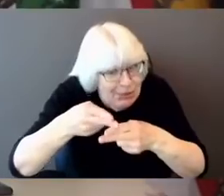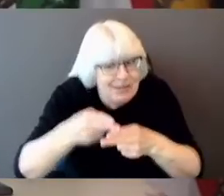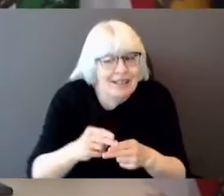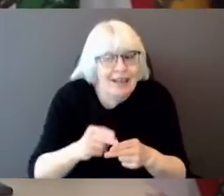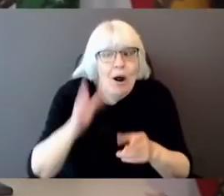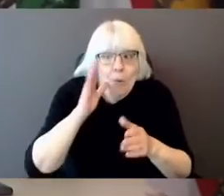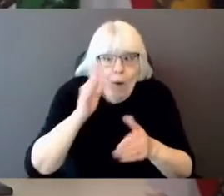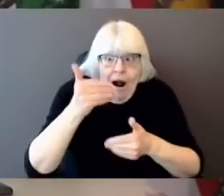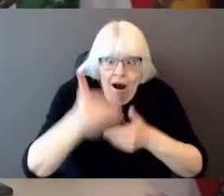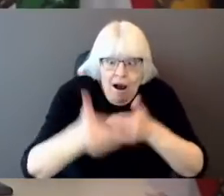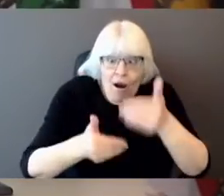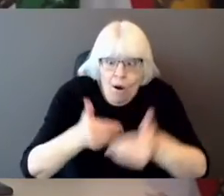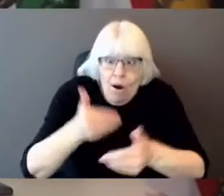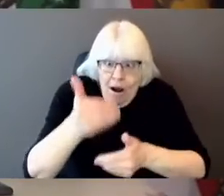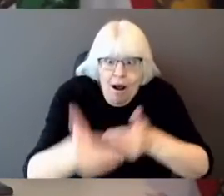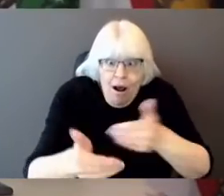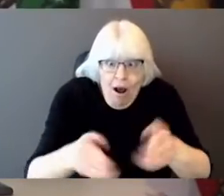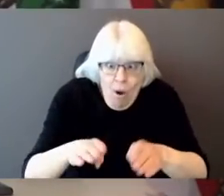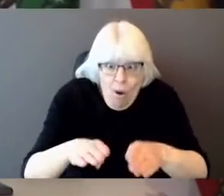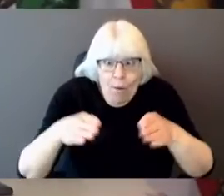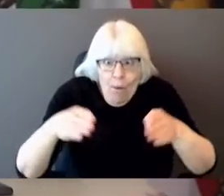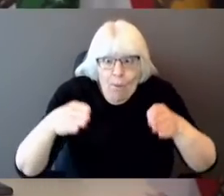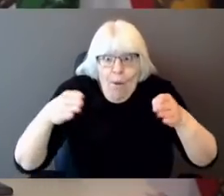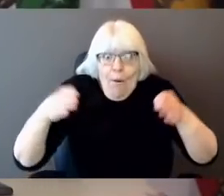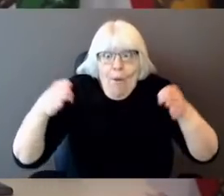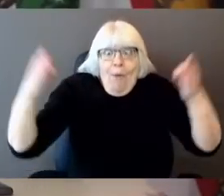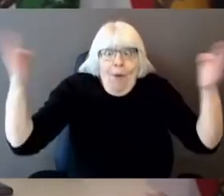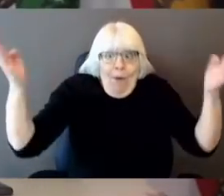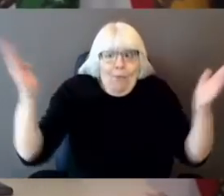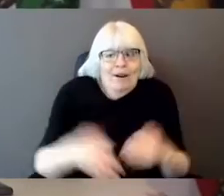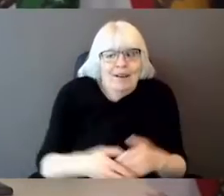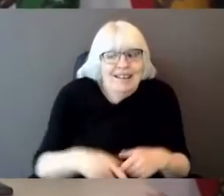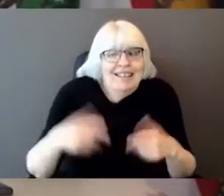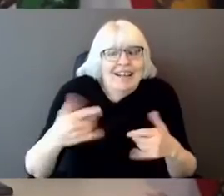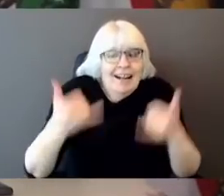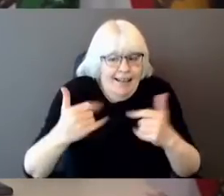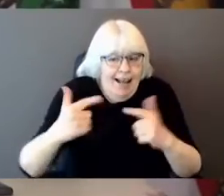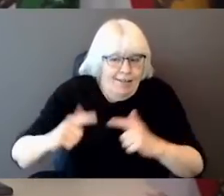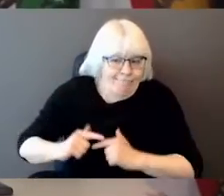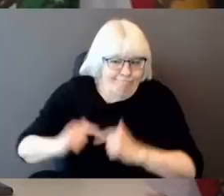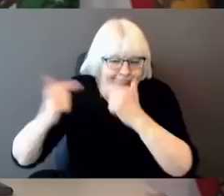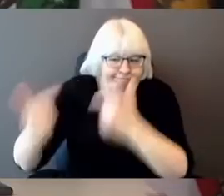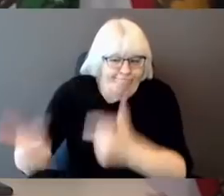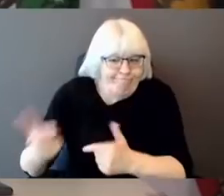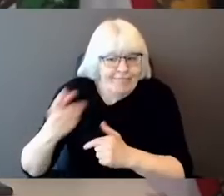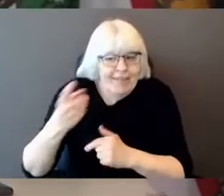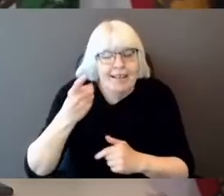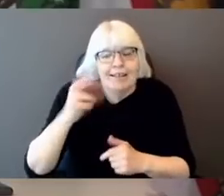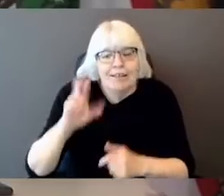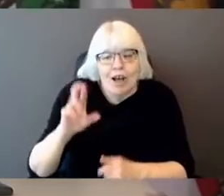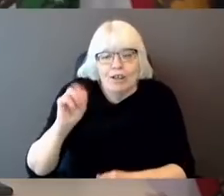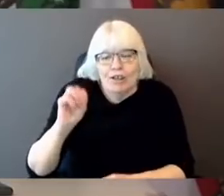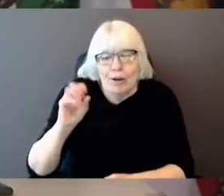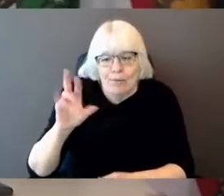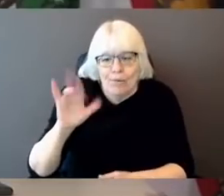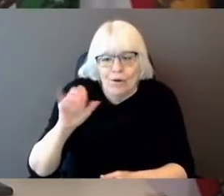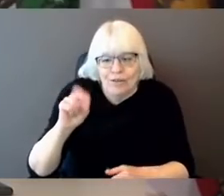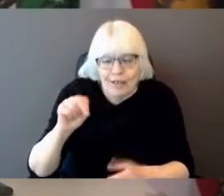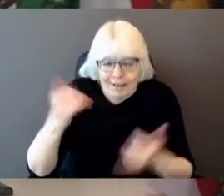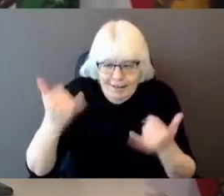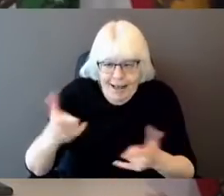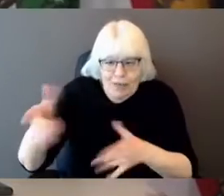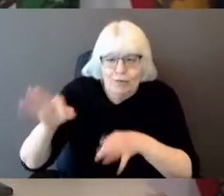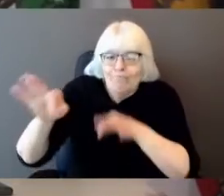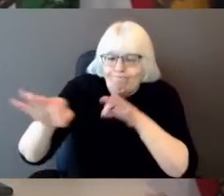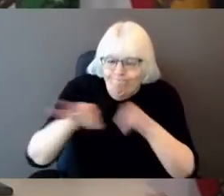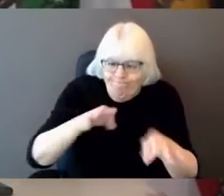that and much hype, Dr. Morrison, I'll turn it over to you, and you can talk about COVID, and then you and Dr. Cameron can talk about our